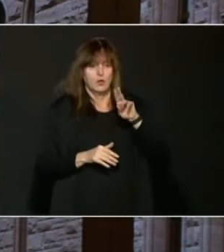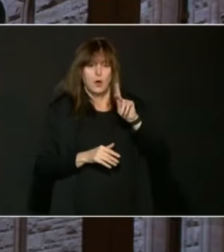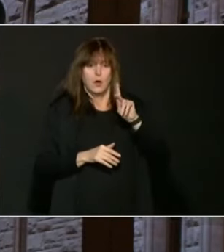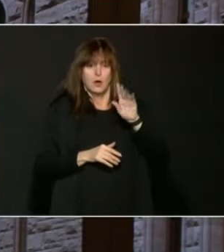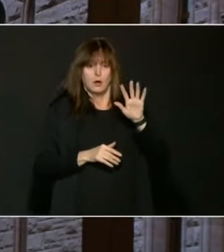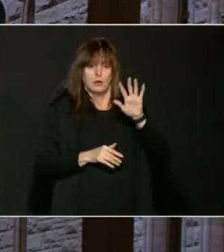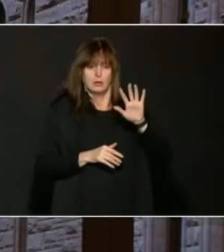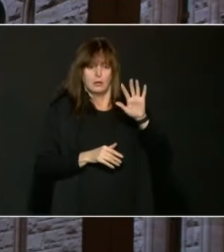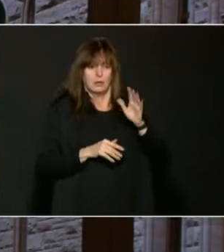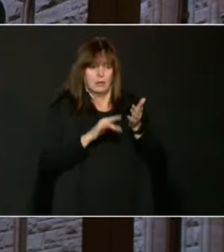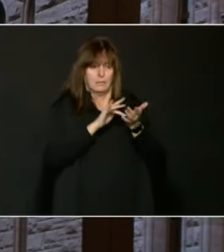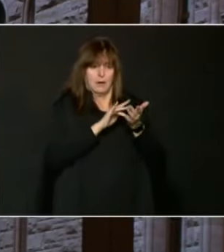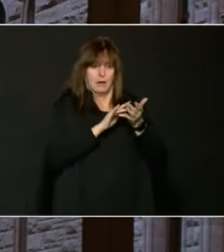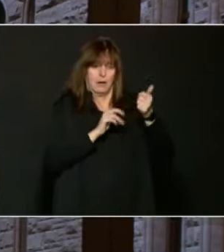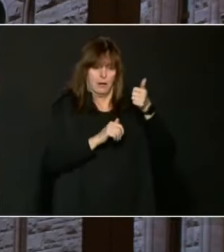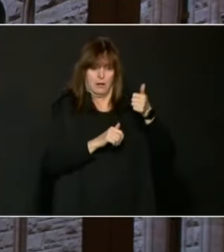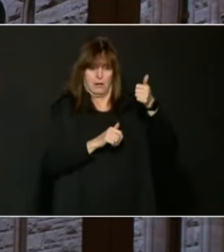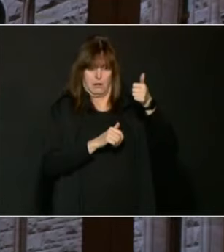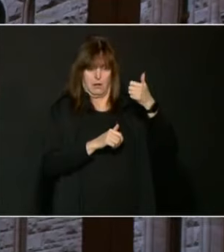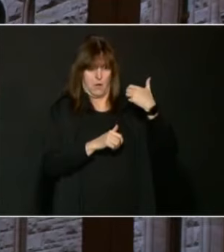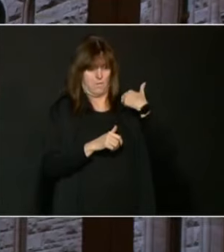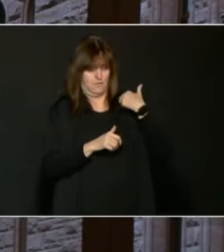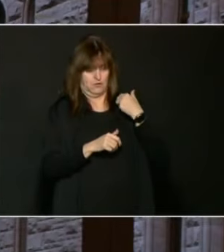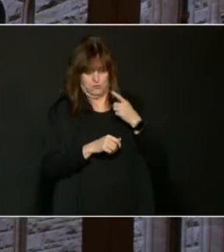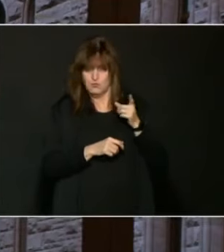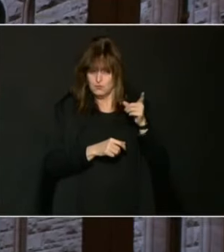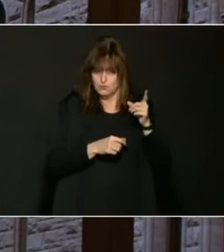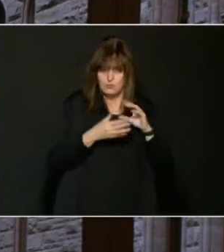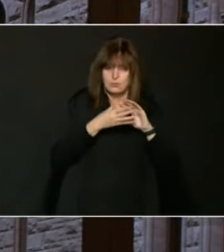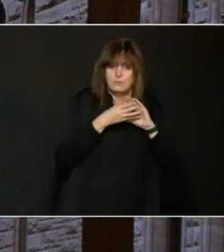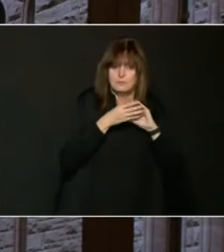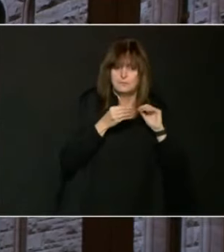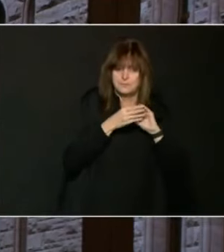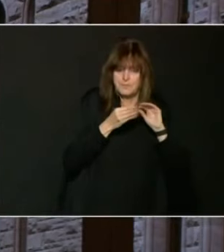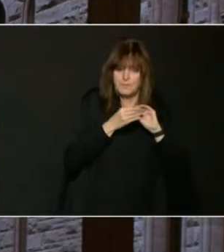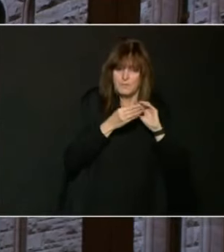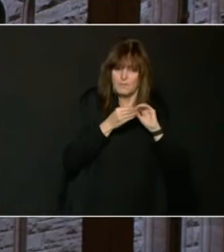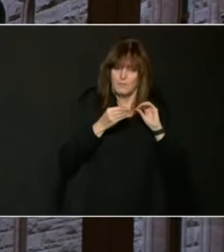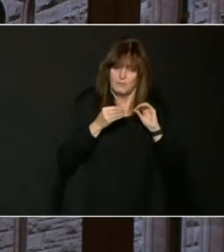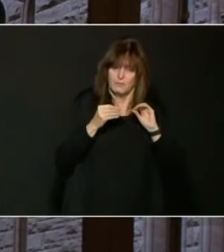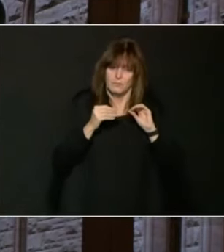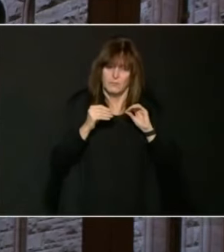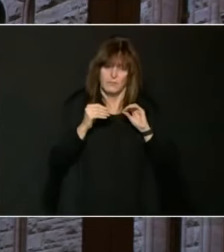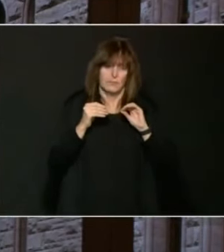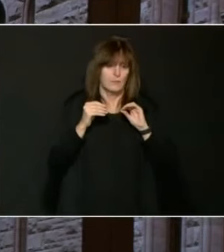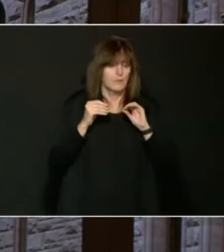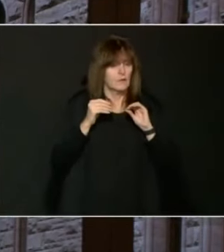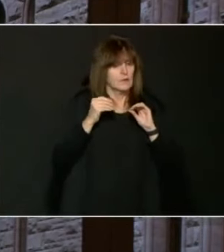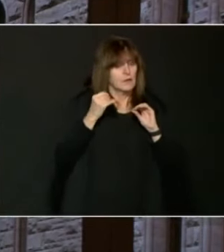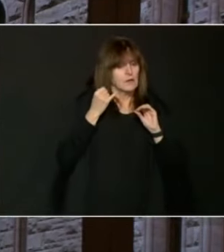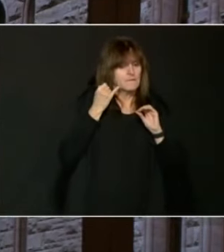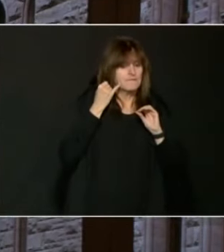concern, that as you do more case contact management, we're finding